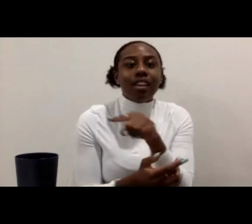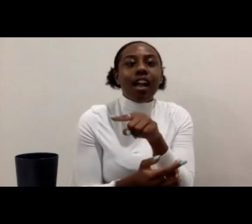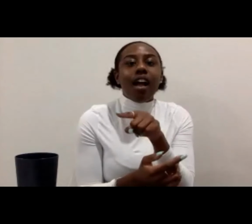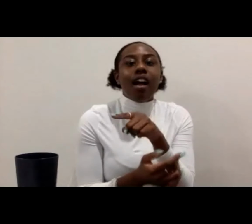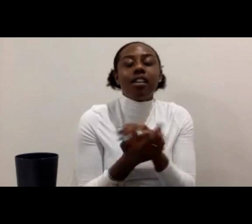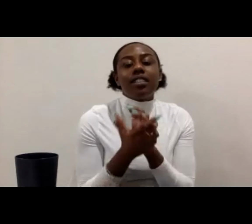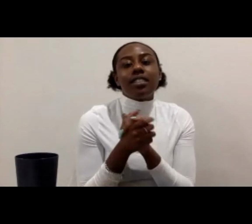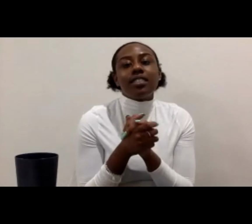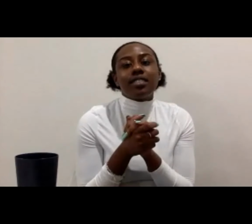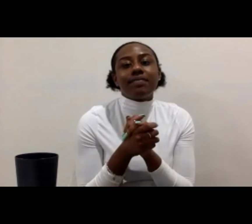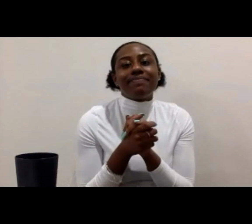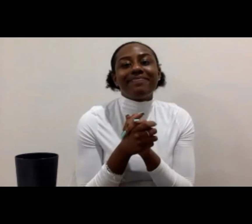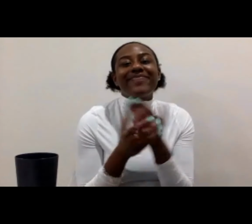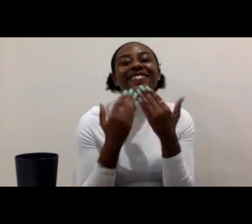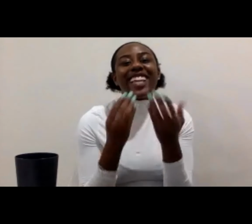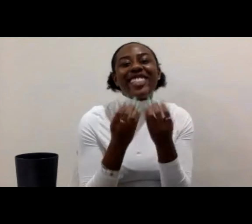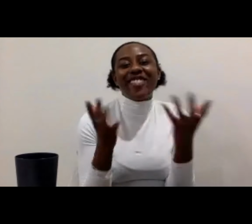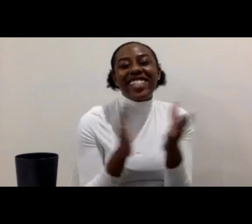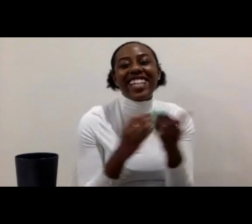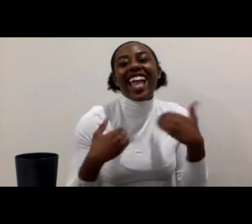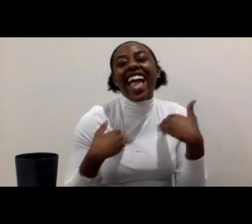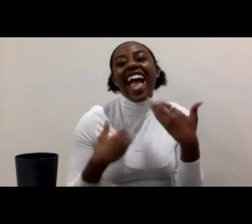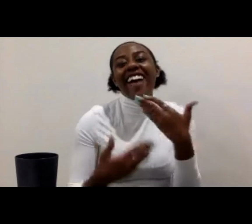in. So thank you so much and have a good rest of